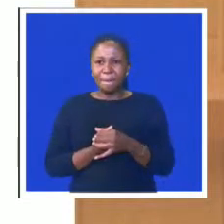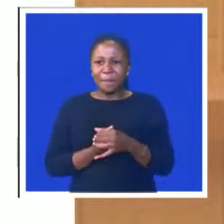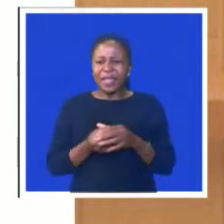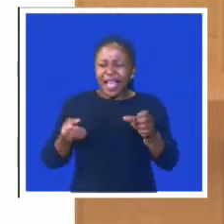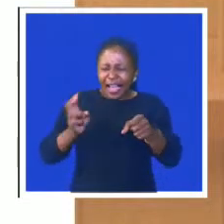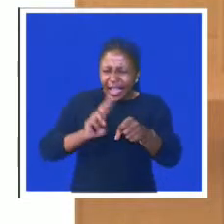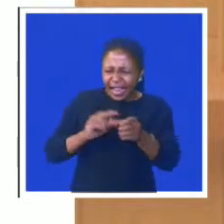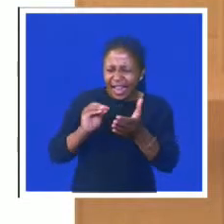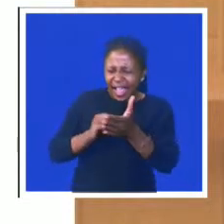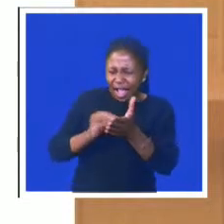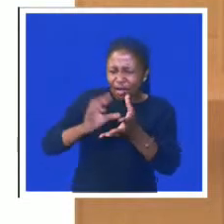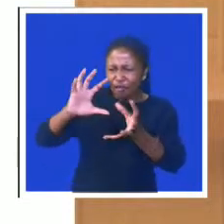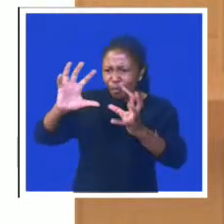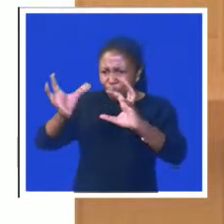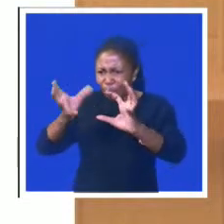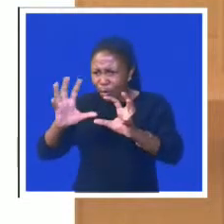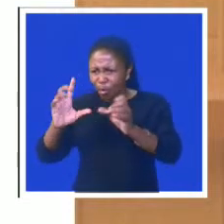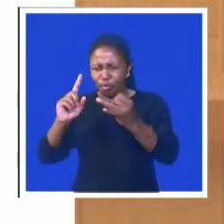there.